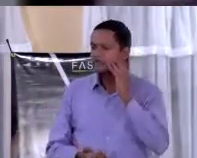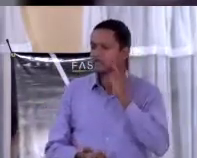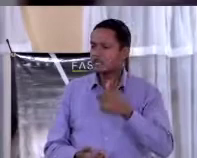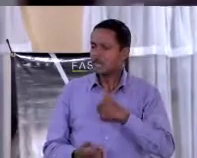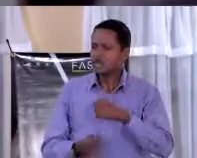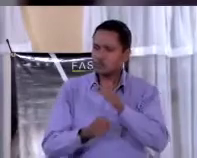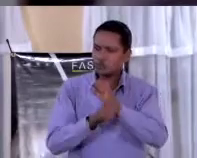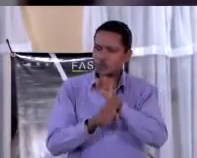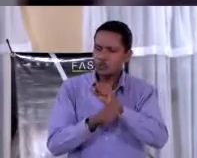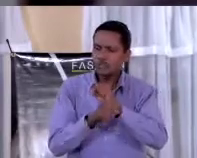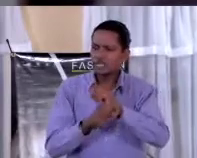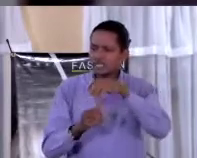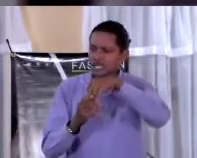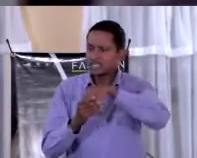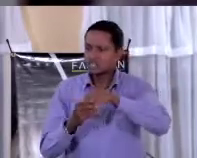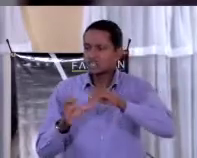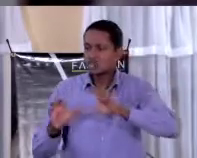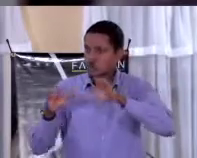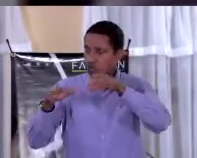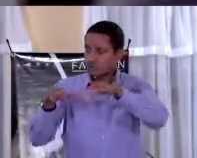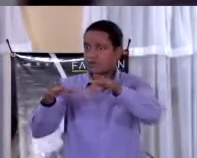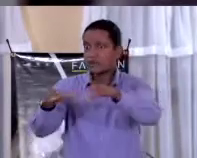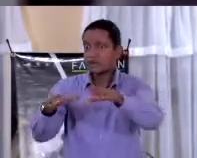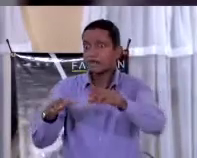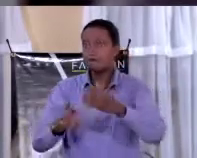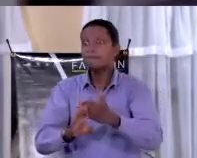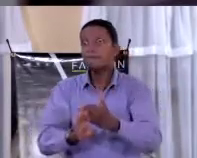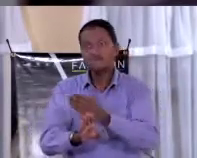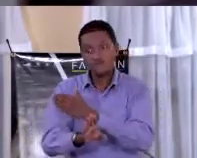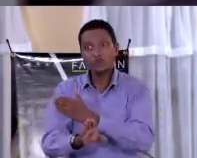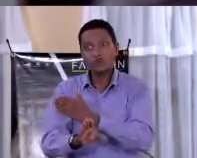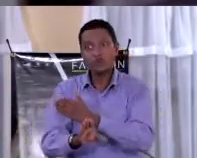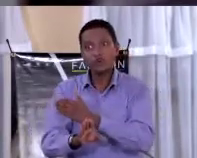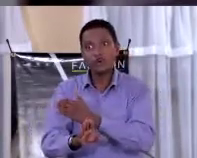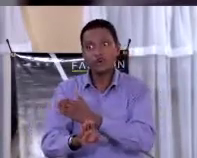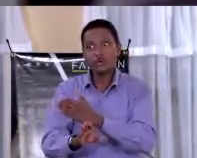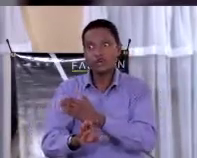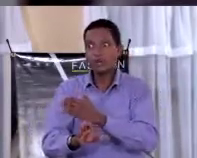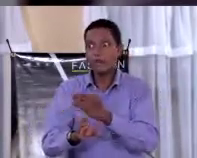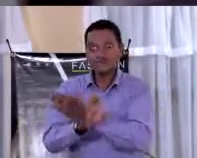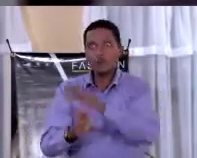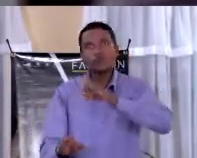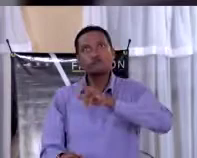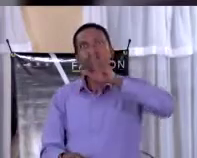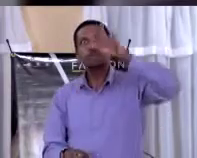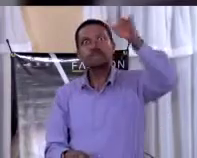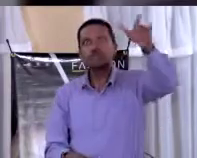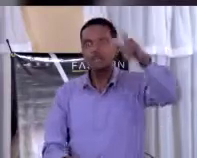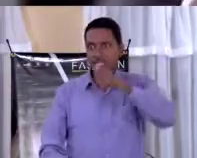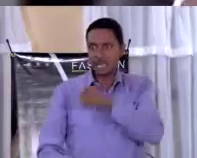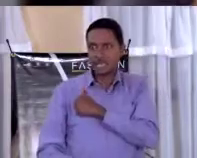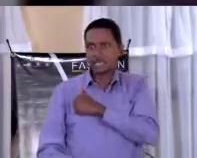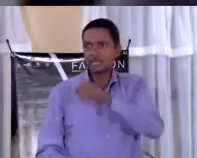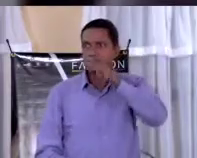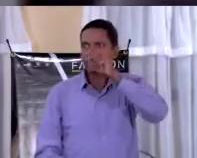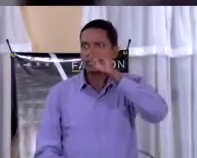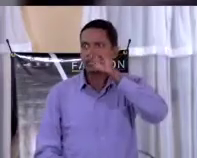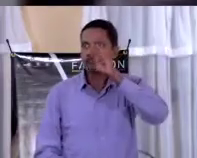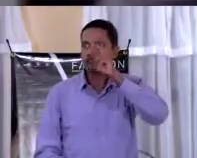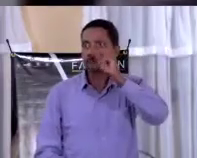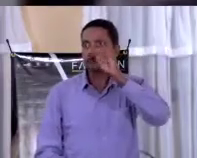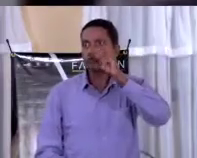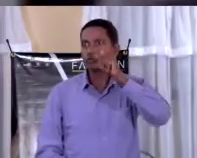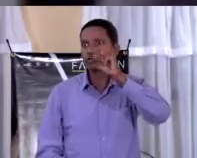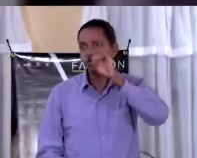New York or to whomever called me over. So I built the brand that this is strong to align with